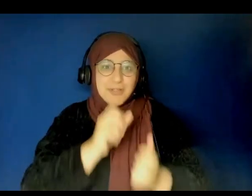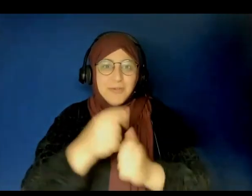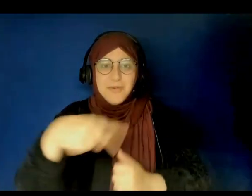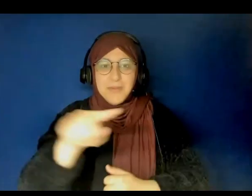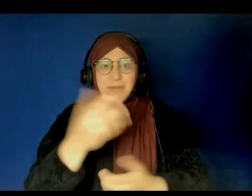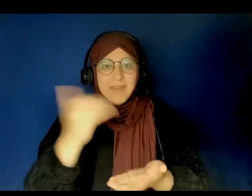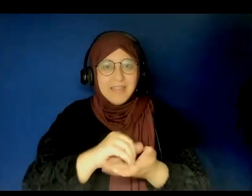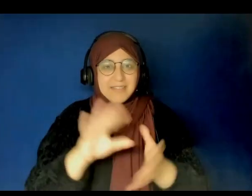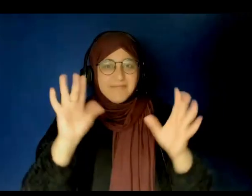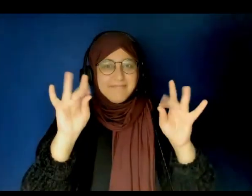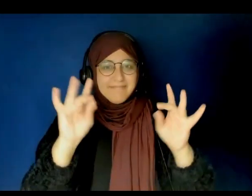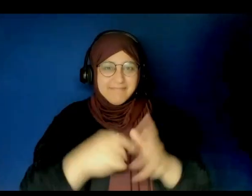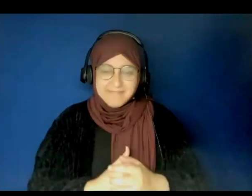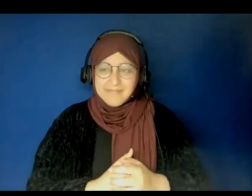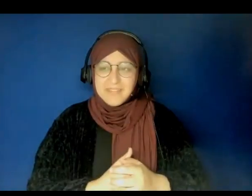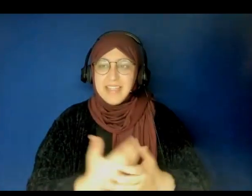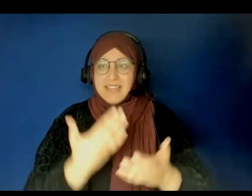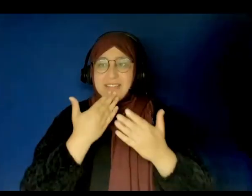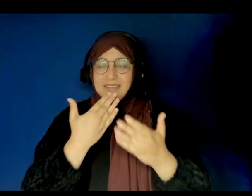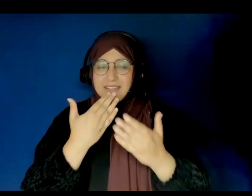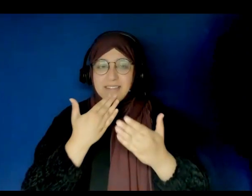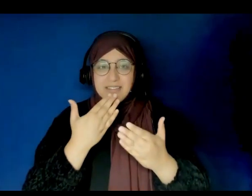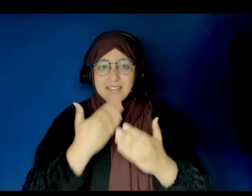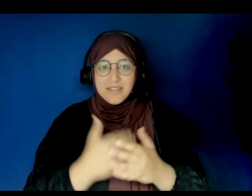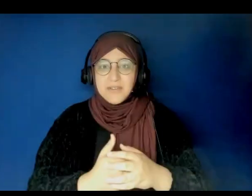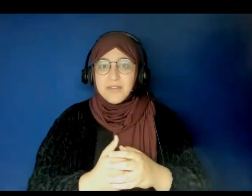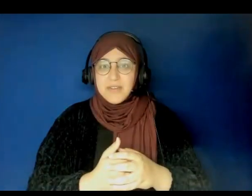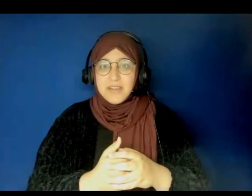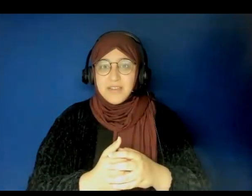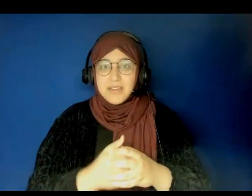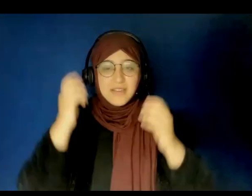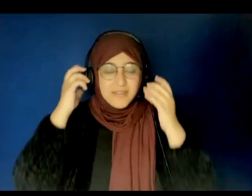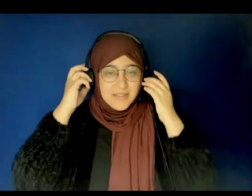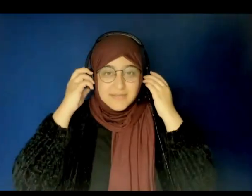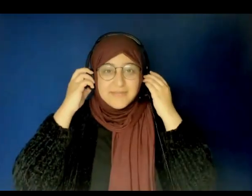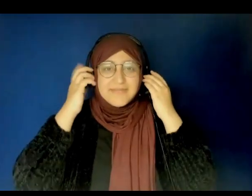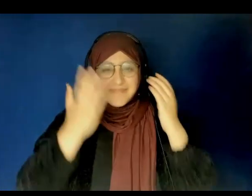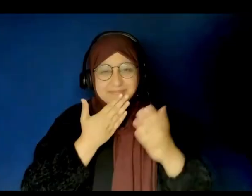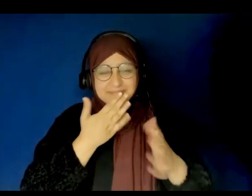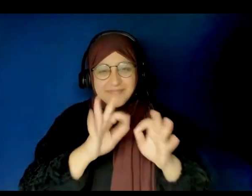Thank you. Thank you all for hosting me, and thank our interpreter for